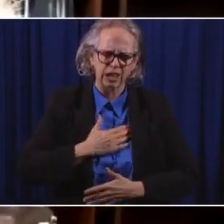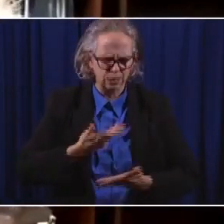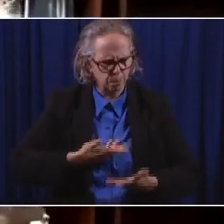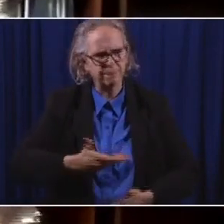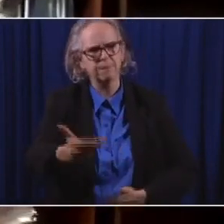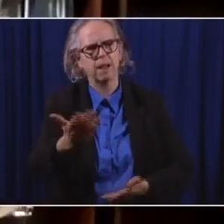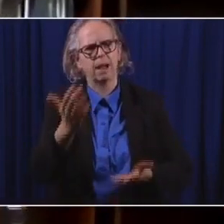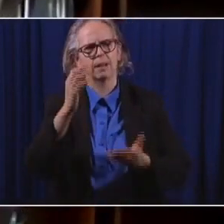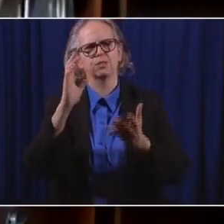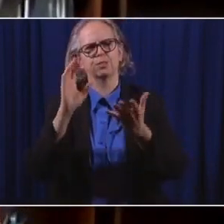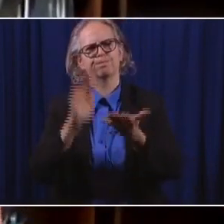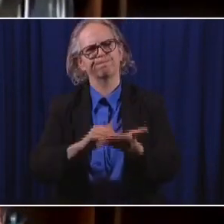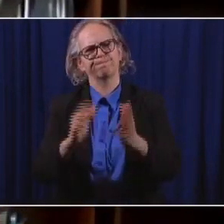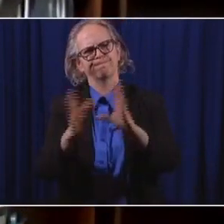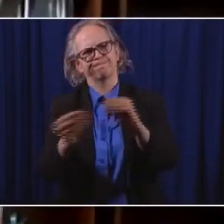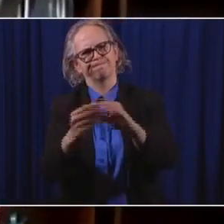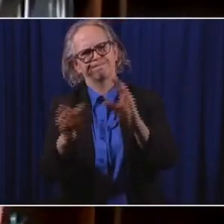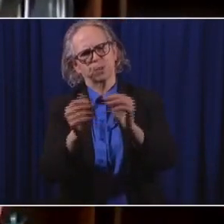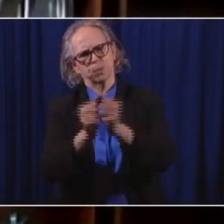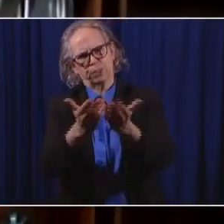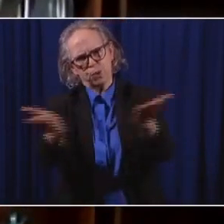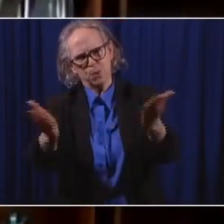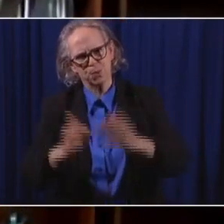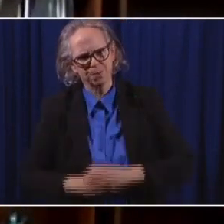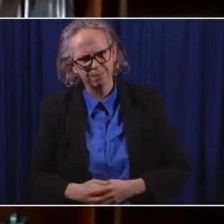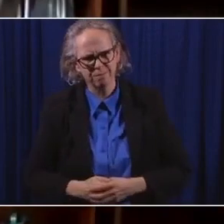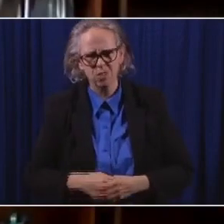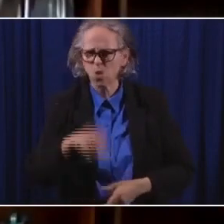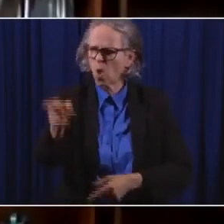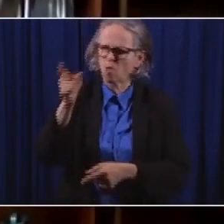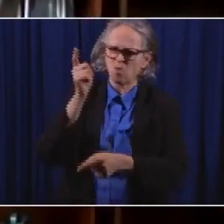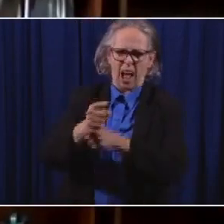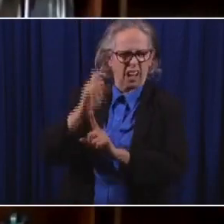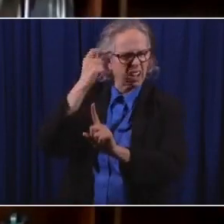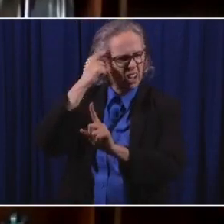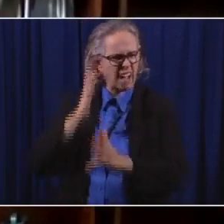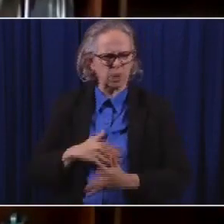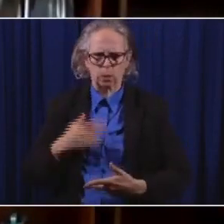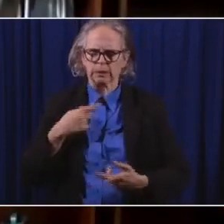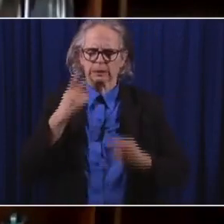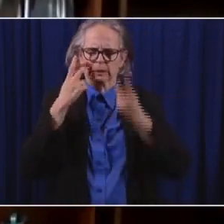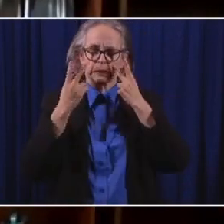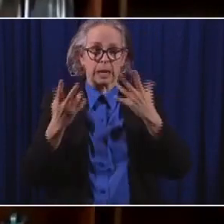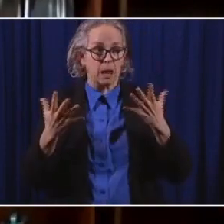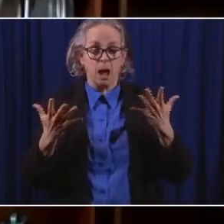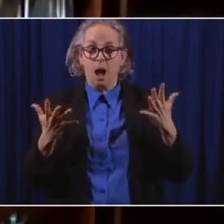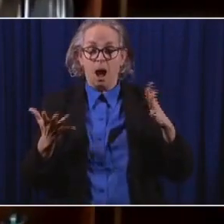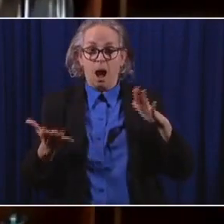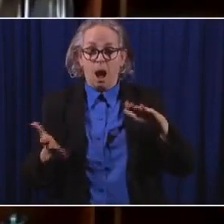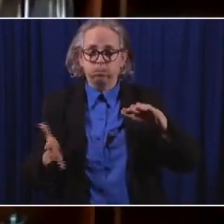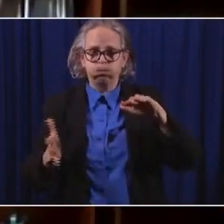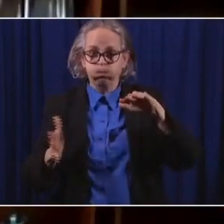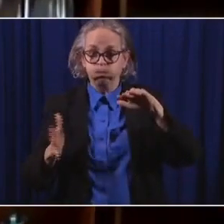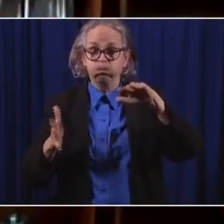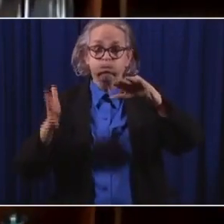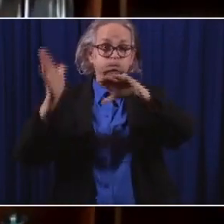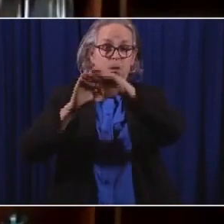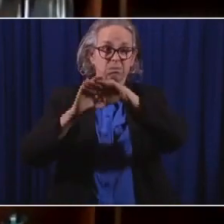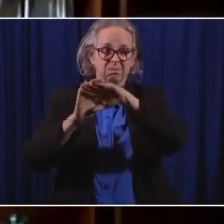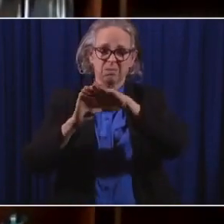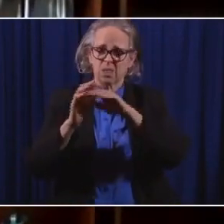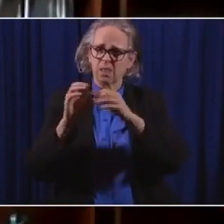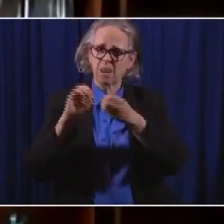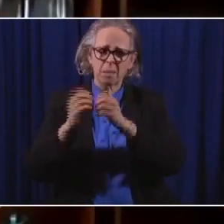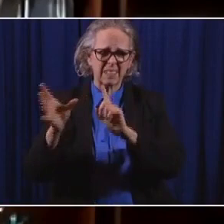speak. As you mentioned, we have seen a decisive increase in the number of COVID-19 cases and an increase